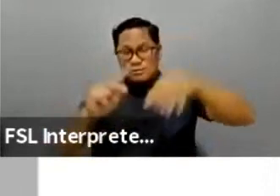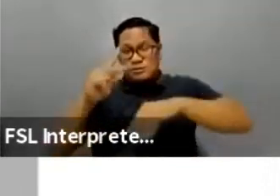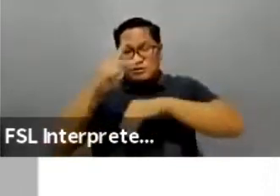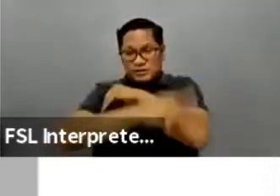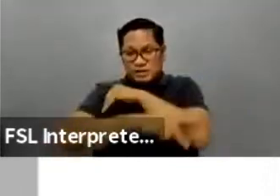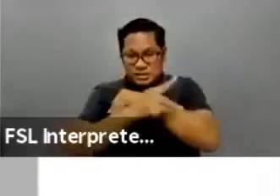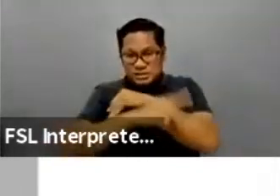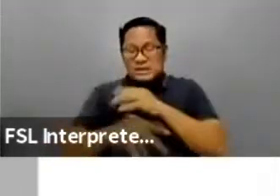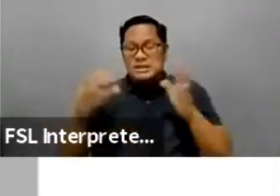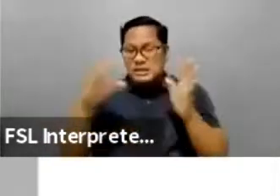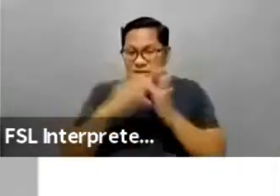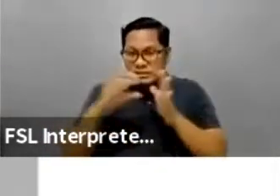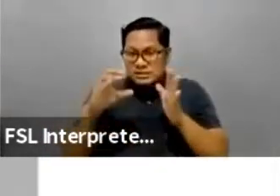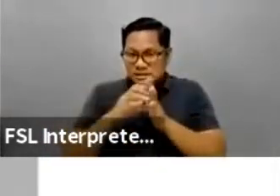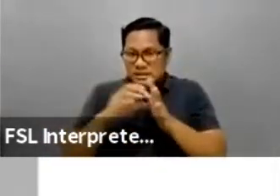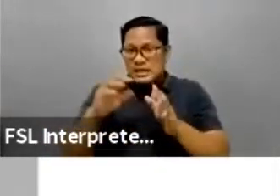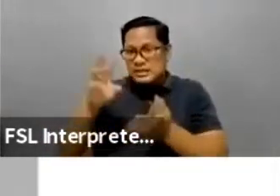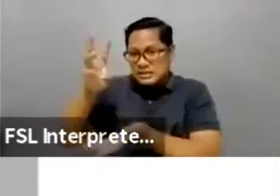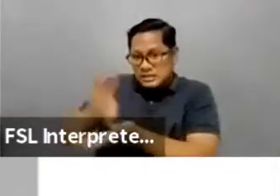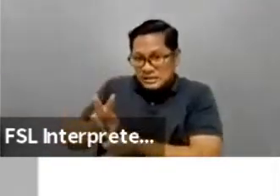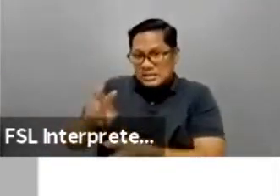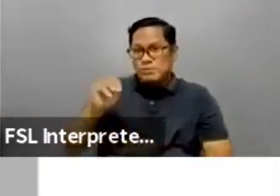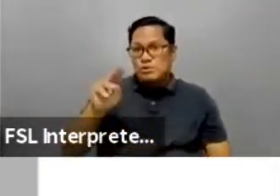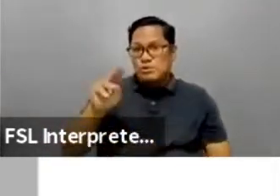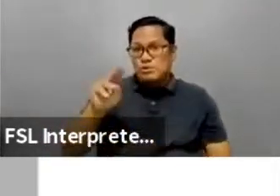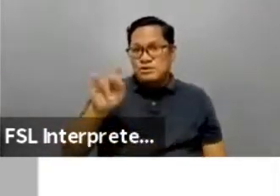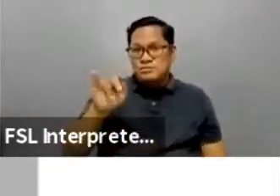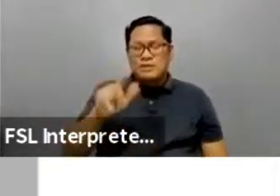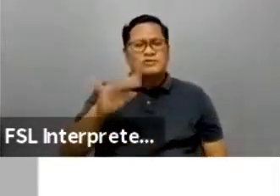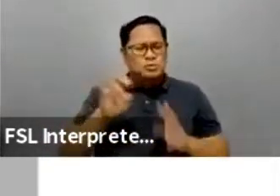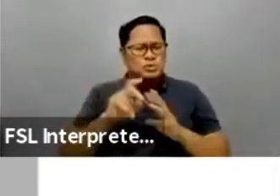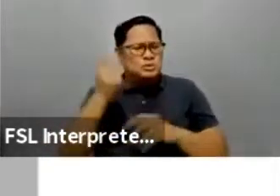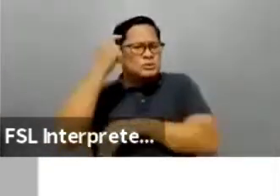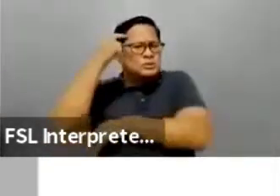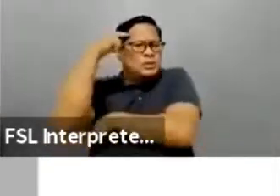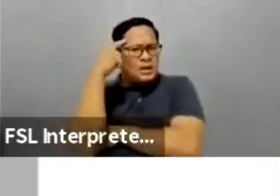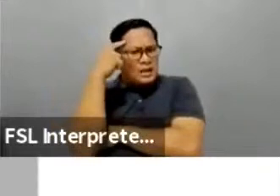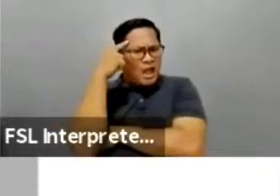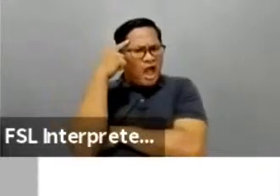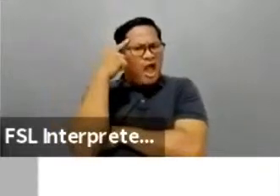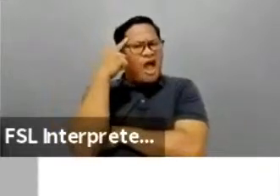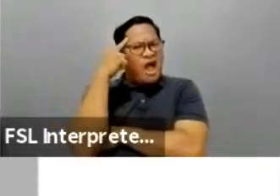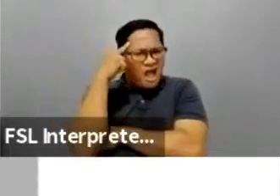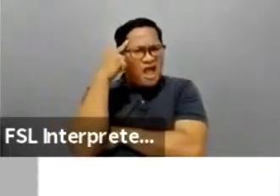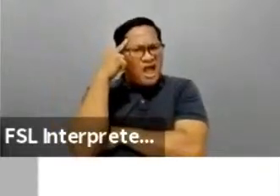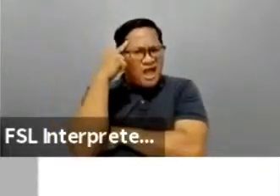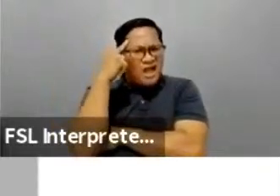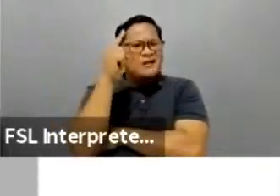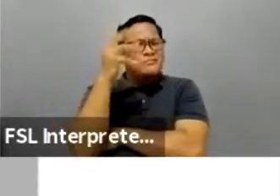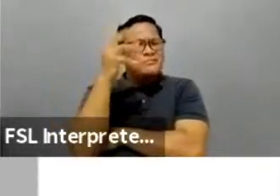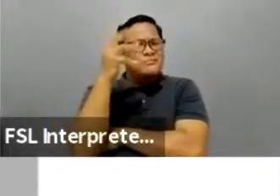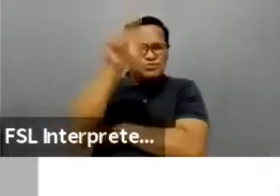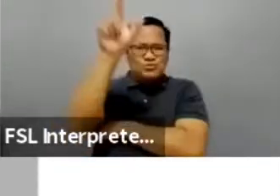city, and the municipality. So actually, when you think about this, maayos yung paghahanayan nito.